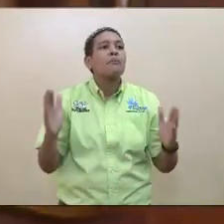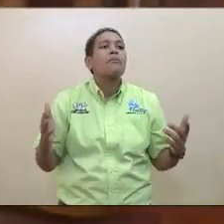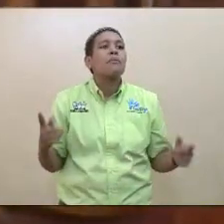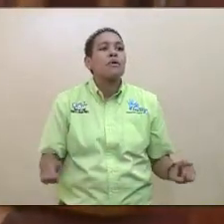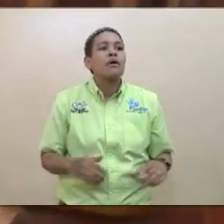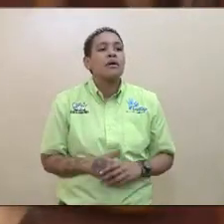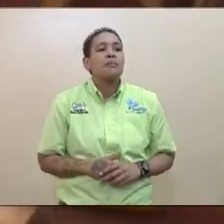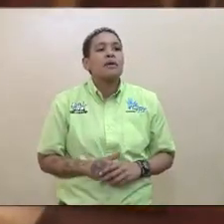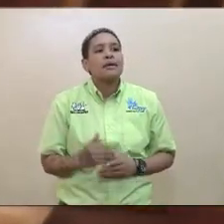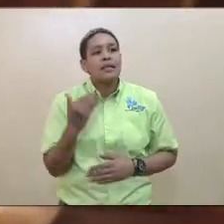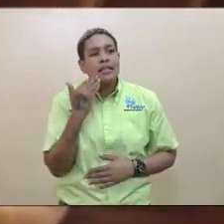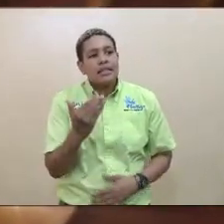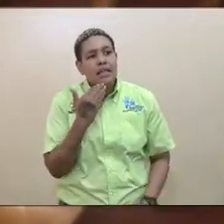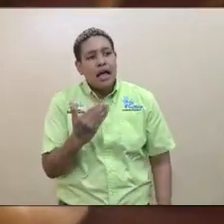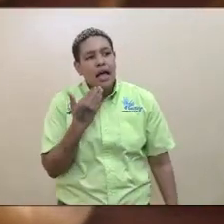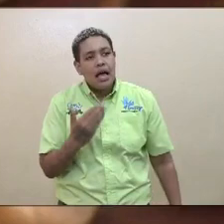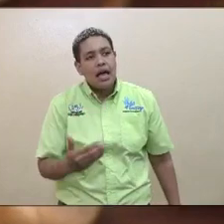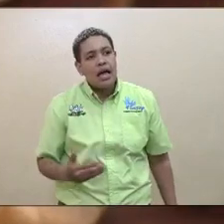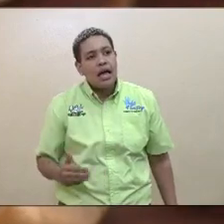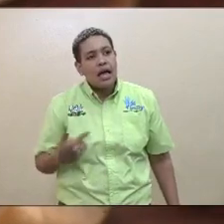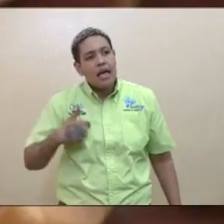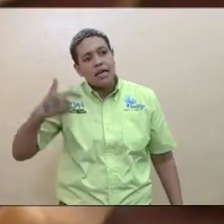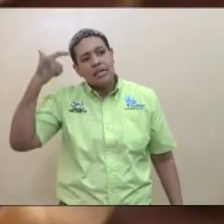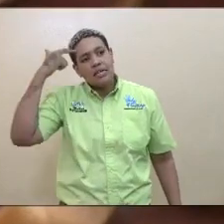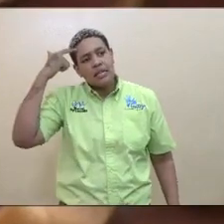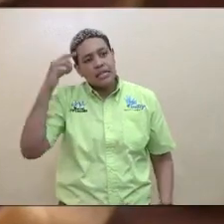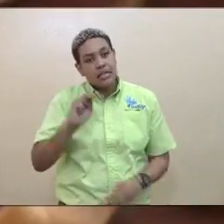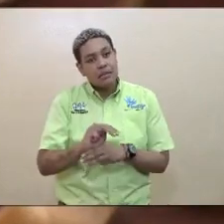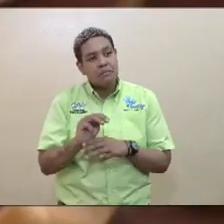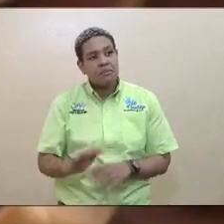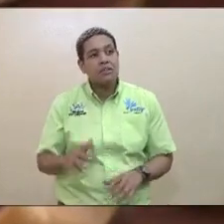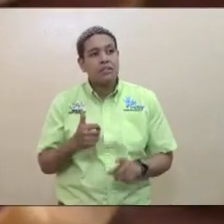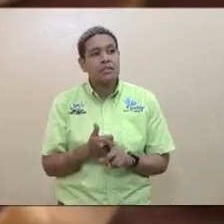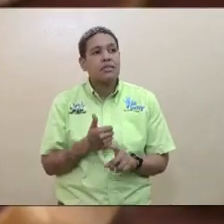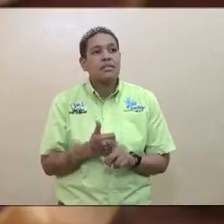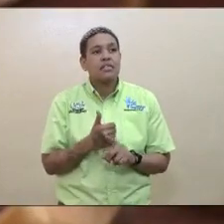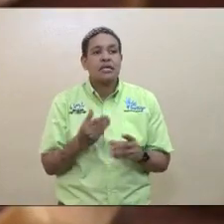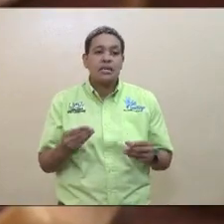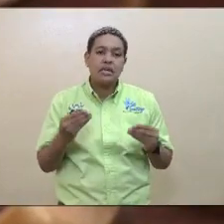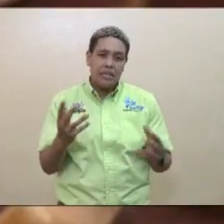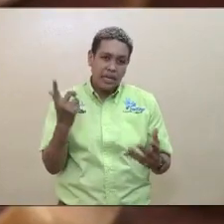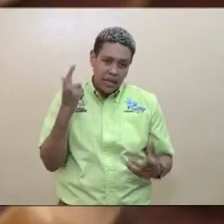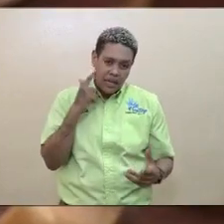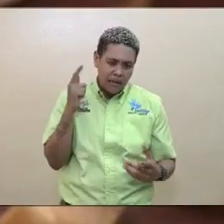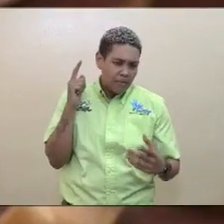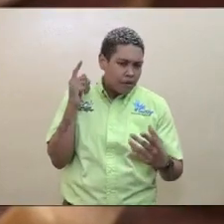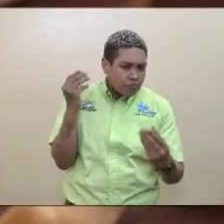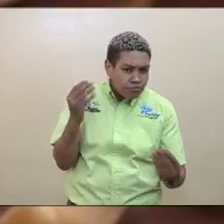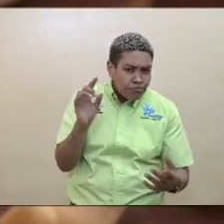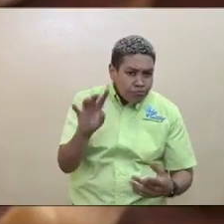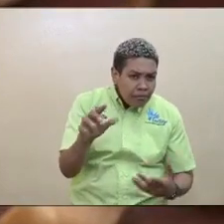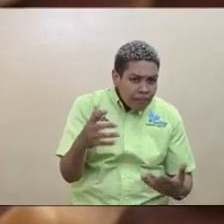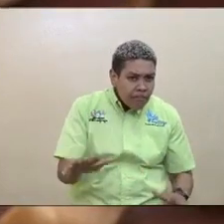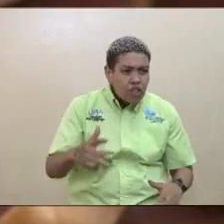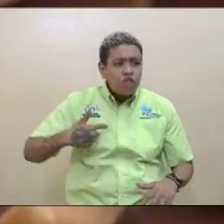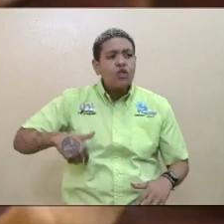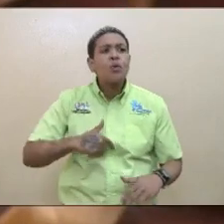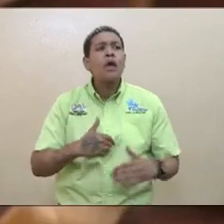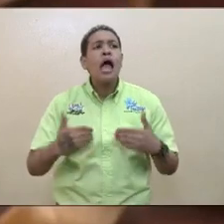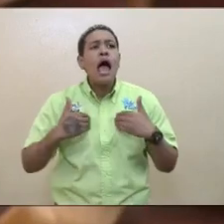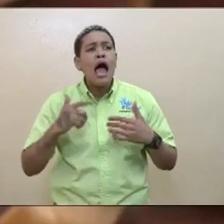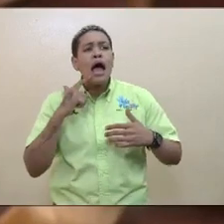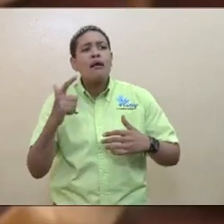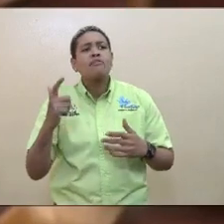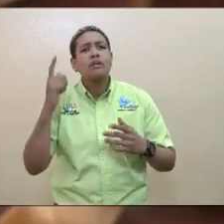Thank you so much. I think the minister gave an indication that we have a